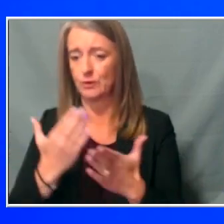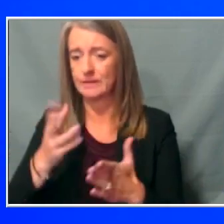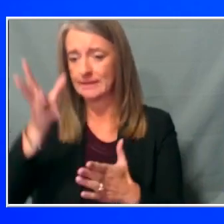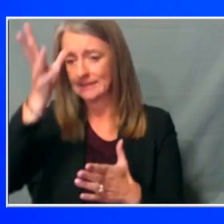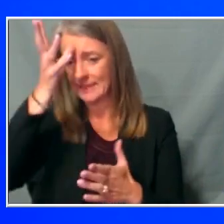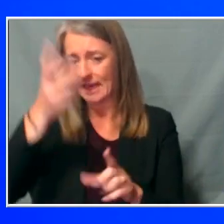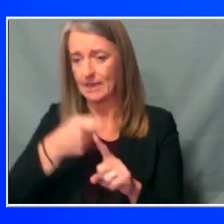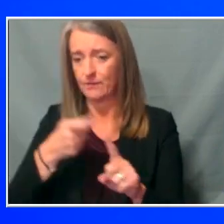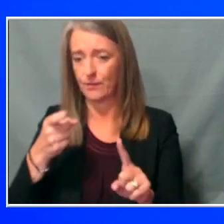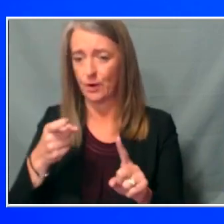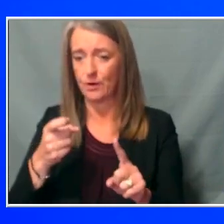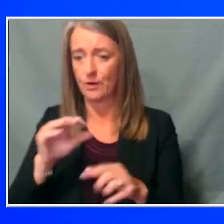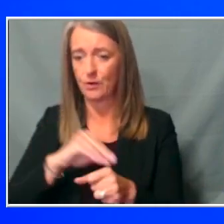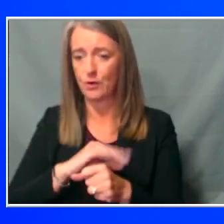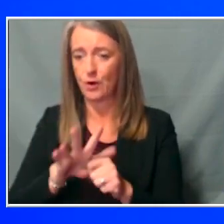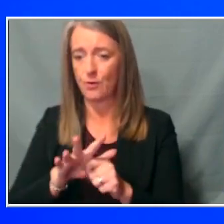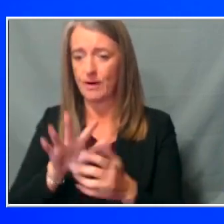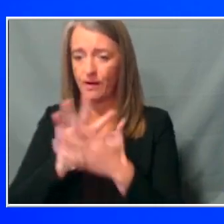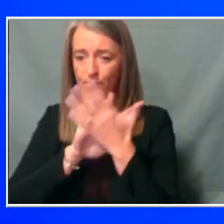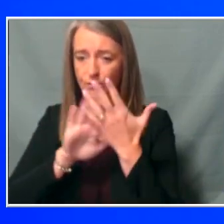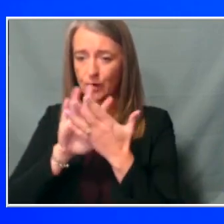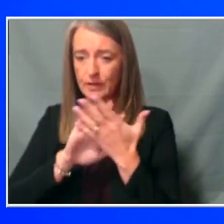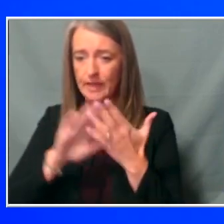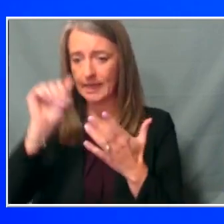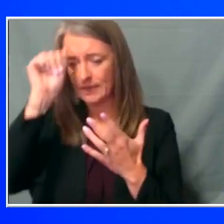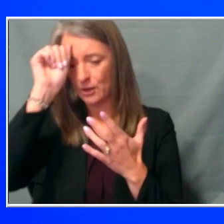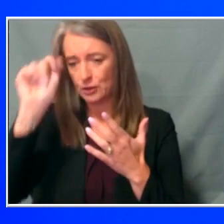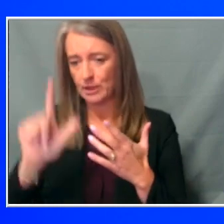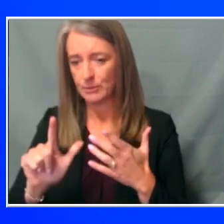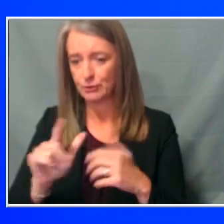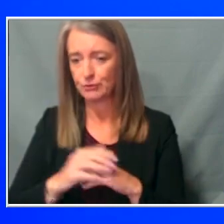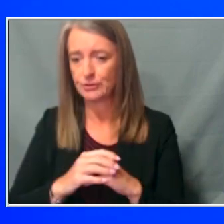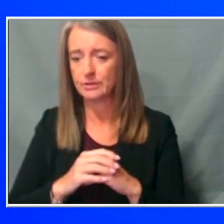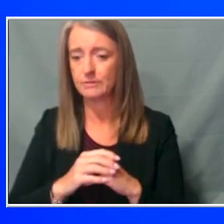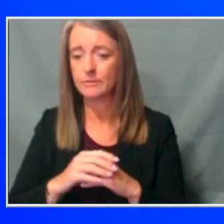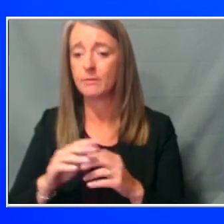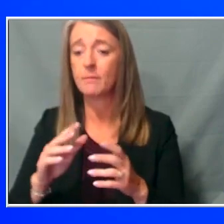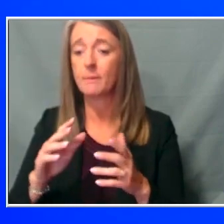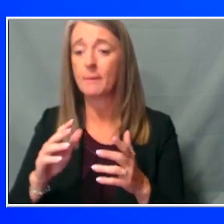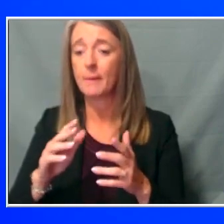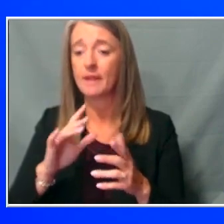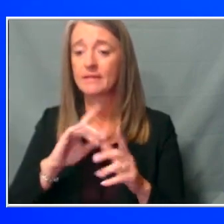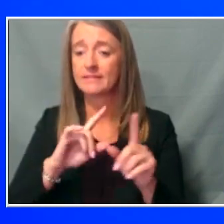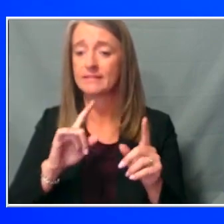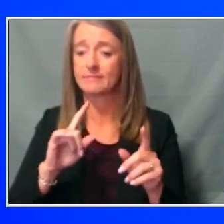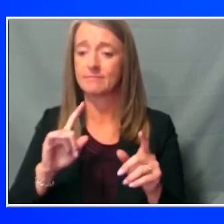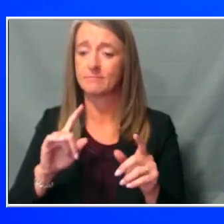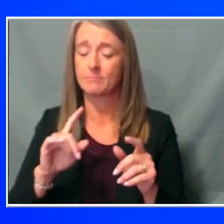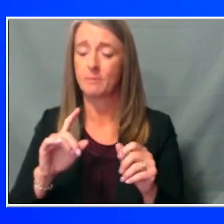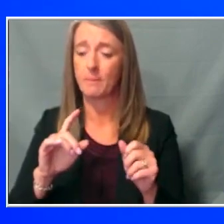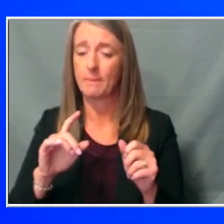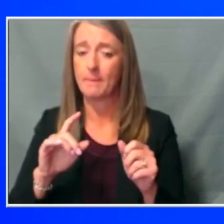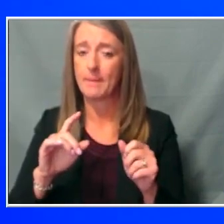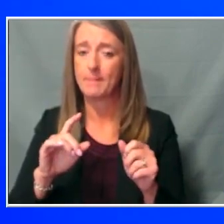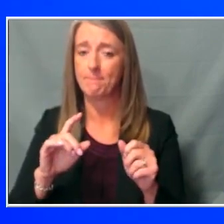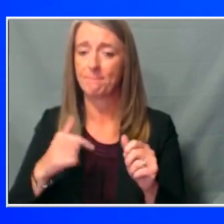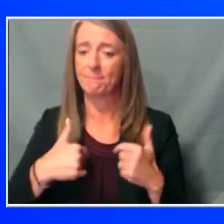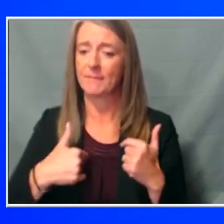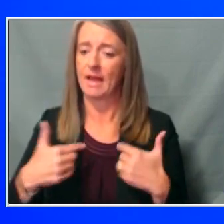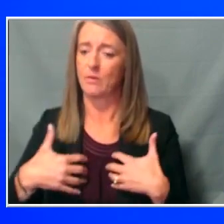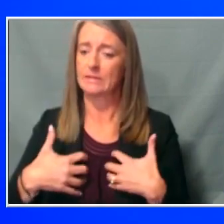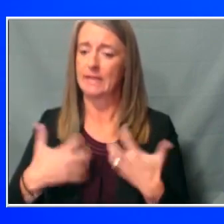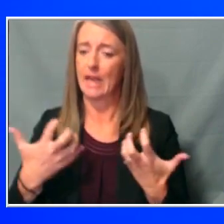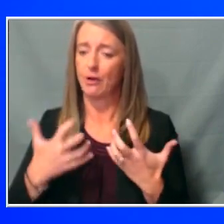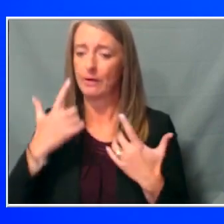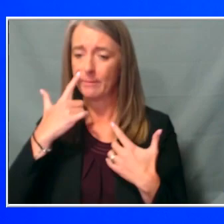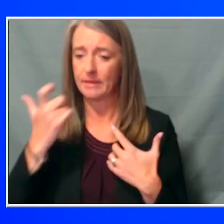from COVID fog and Alzheimer's. So that's just kind of a testament to that. But I was angry because, well,